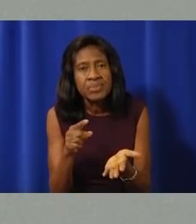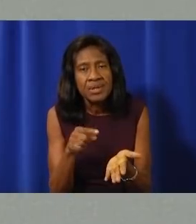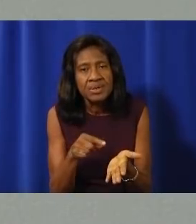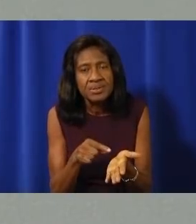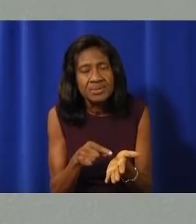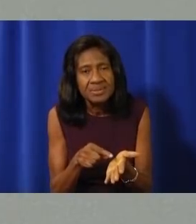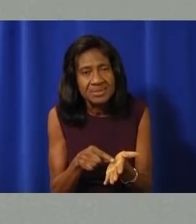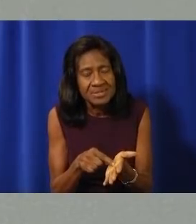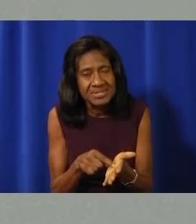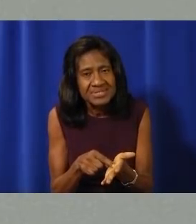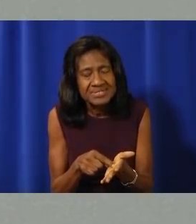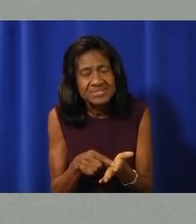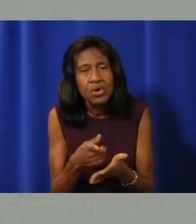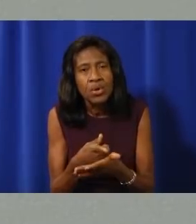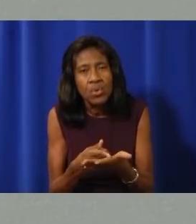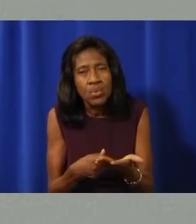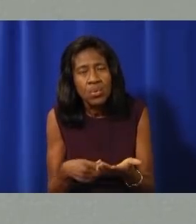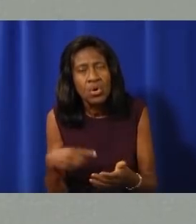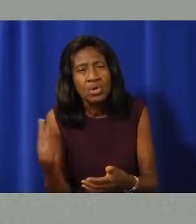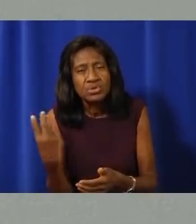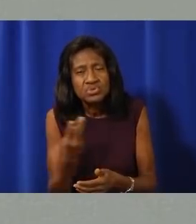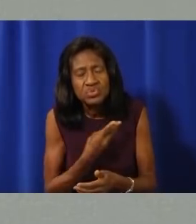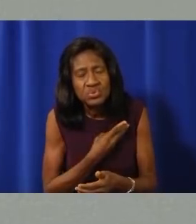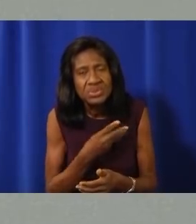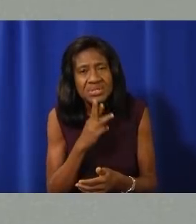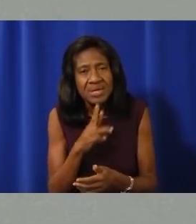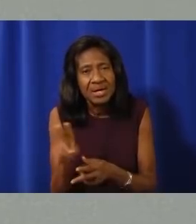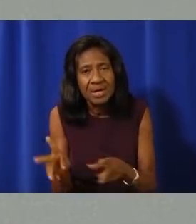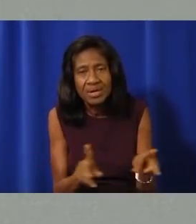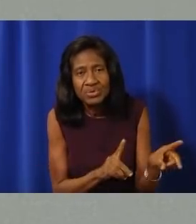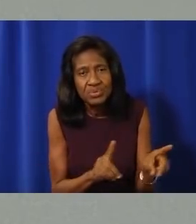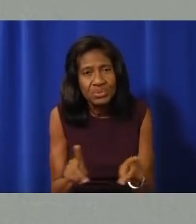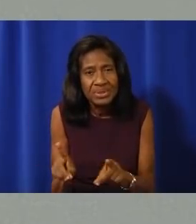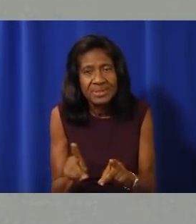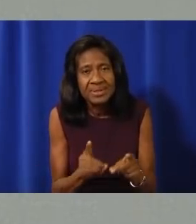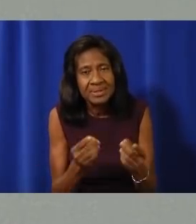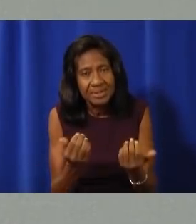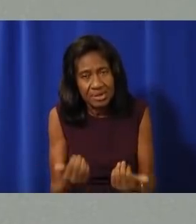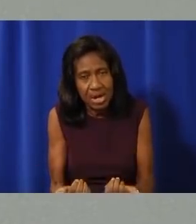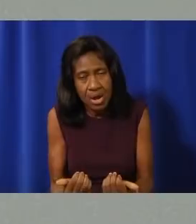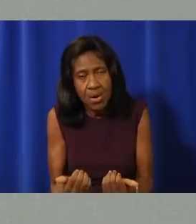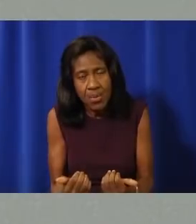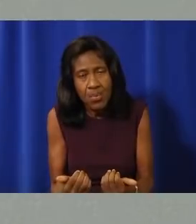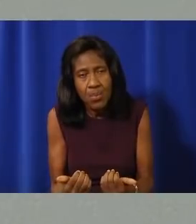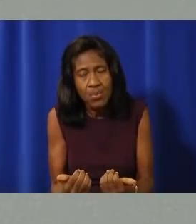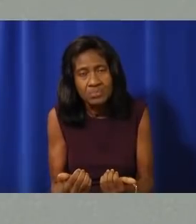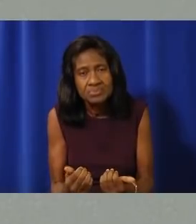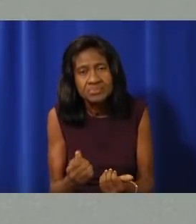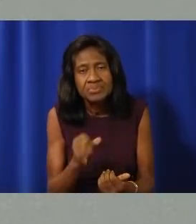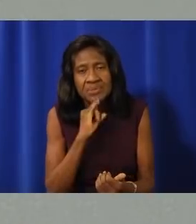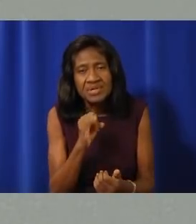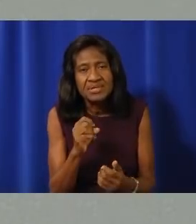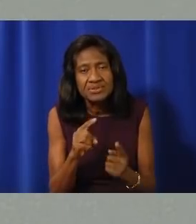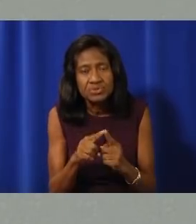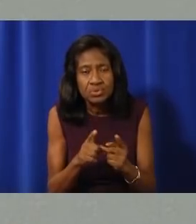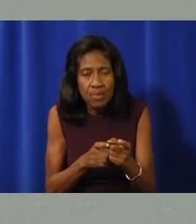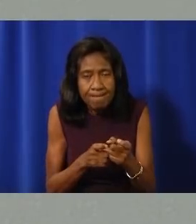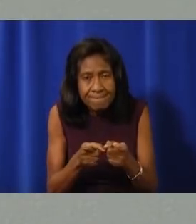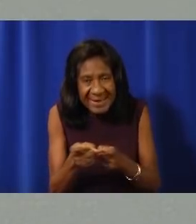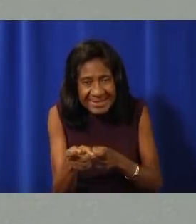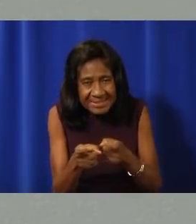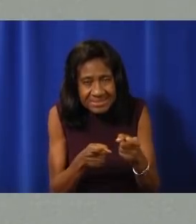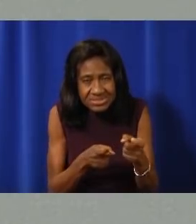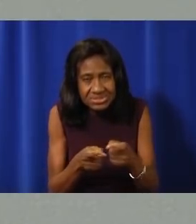The collective effort that we are all seeking to put forward here is to manage our